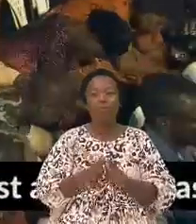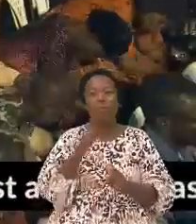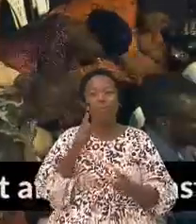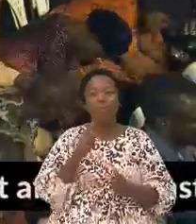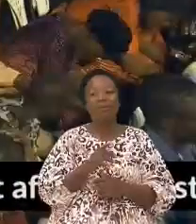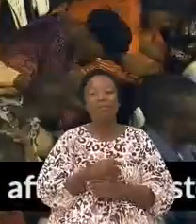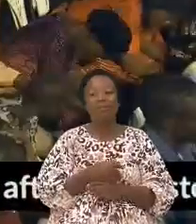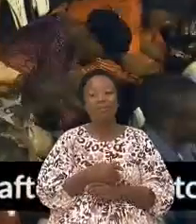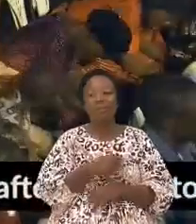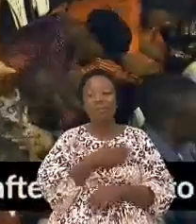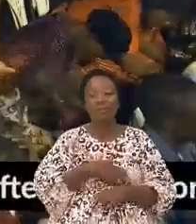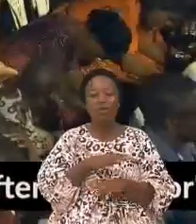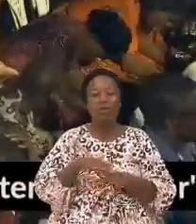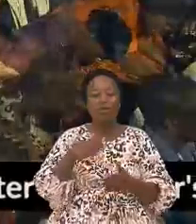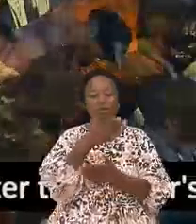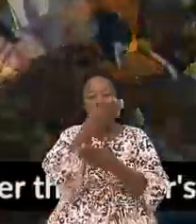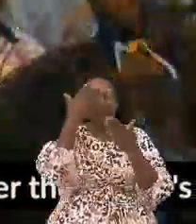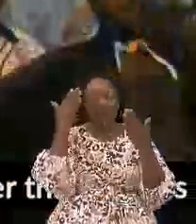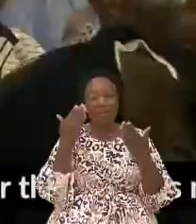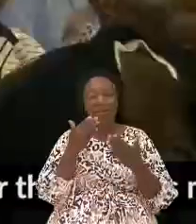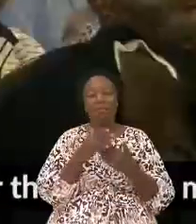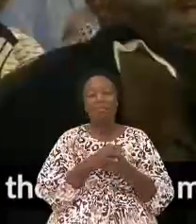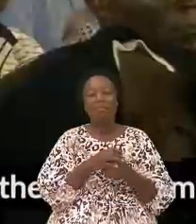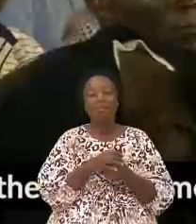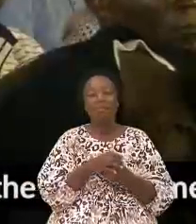Tomorrow will be greater. Please don't forget.